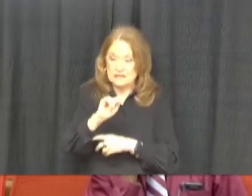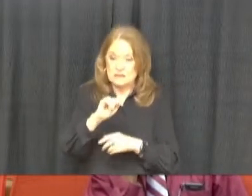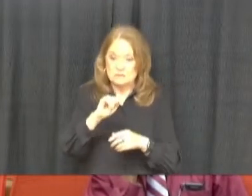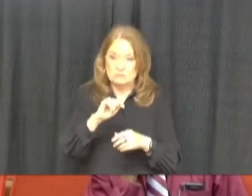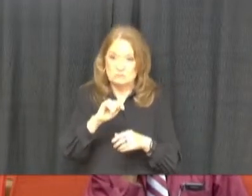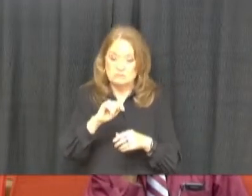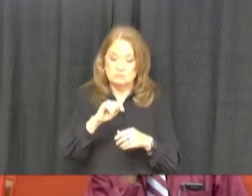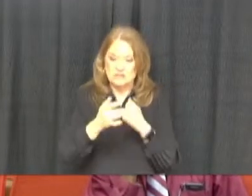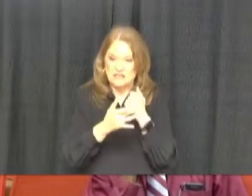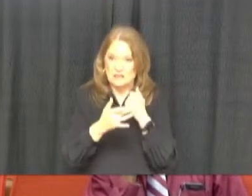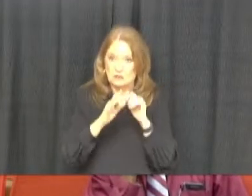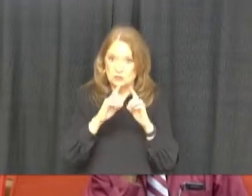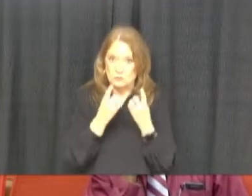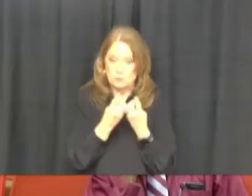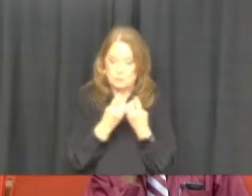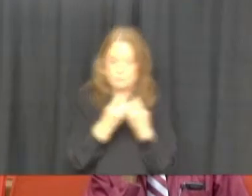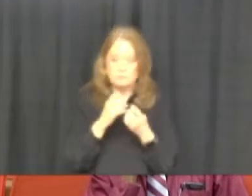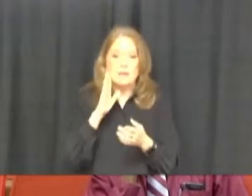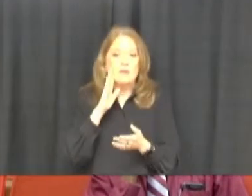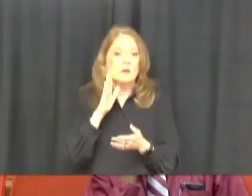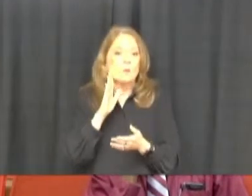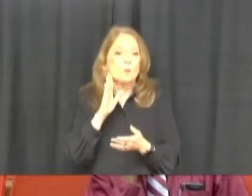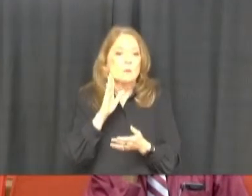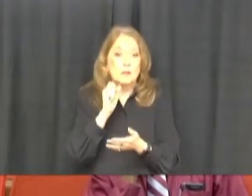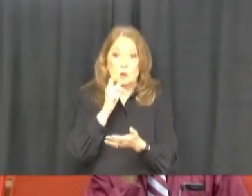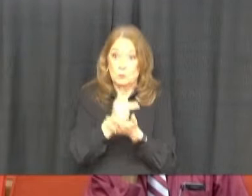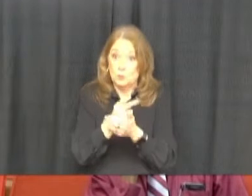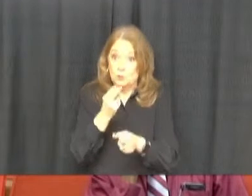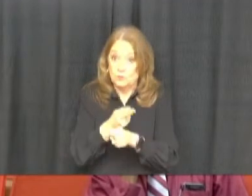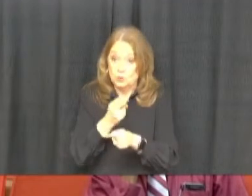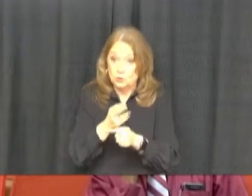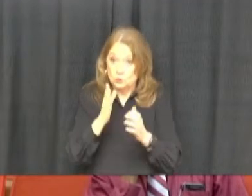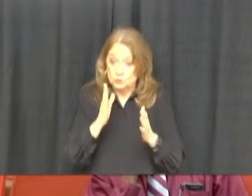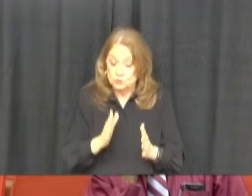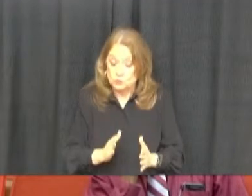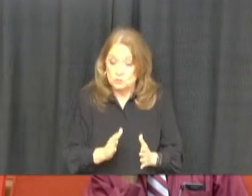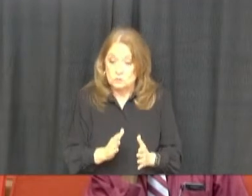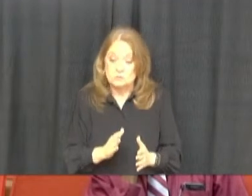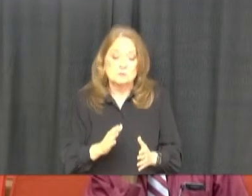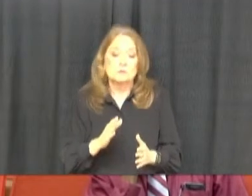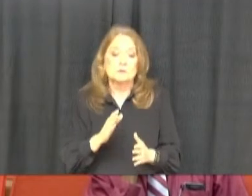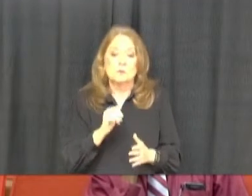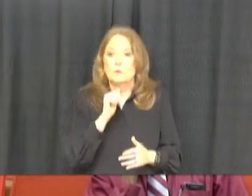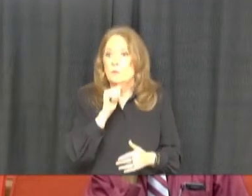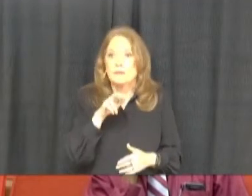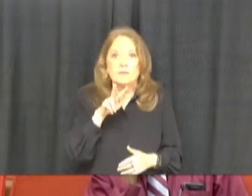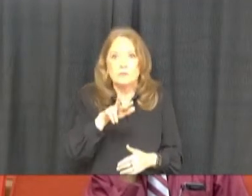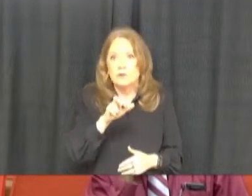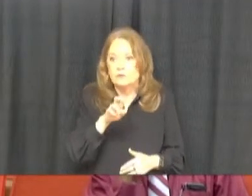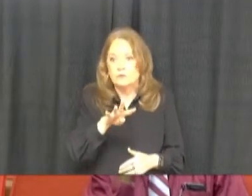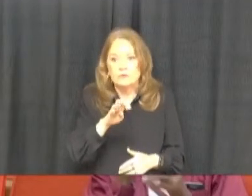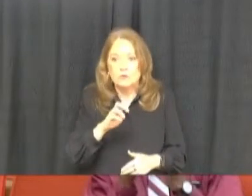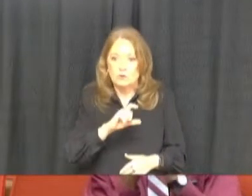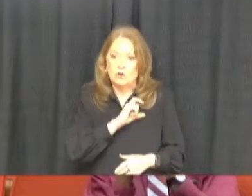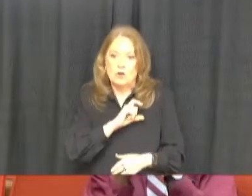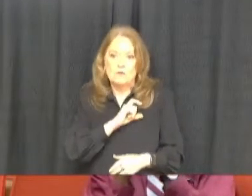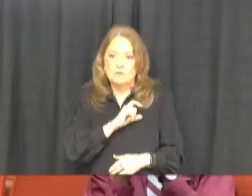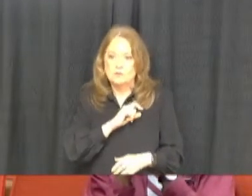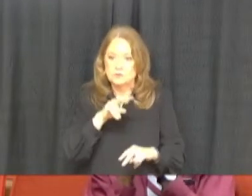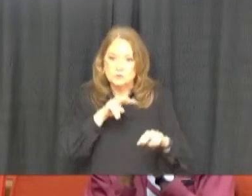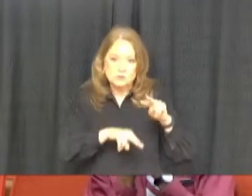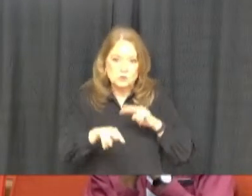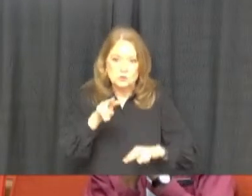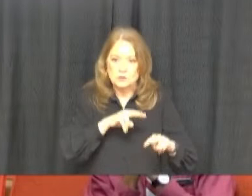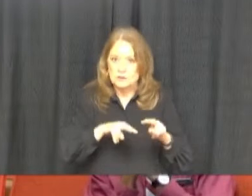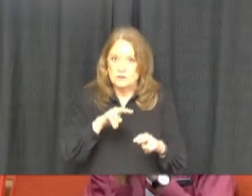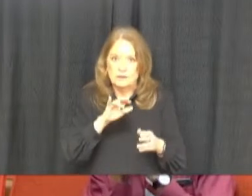department. There will be approved users. So there won't be 300 and 400 officers out there looking at